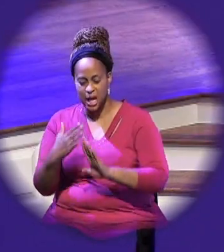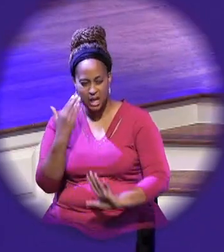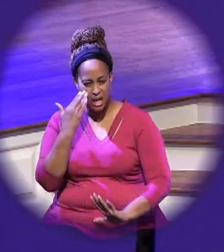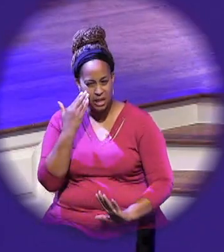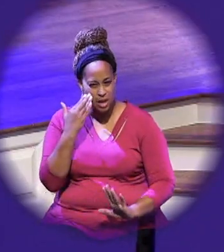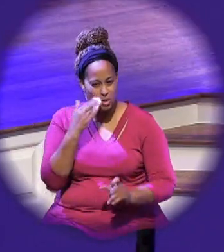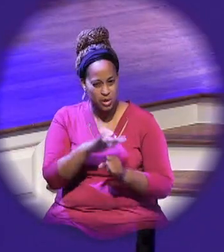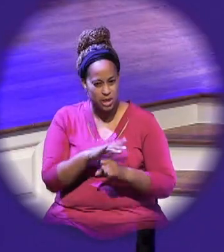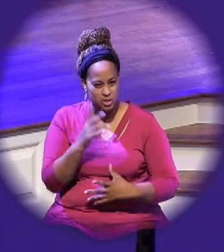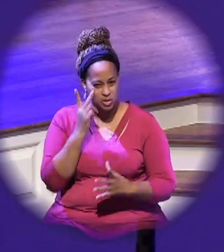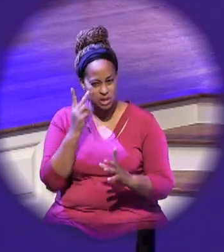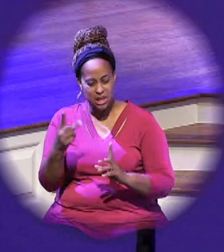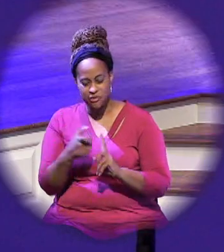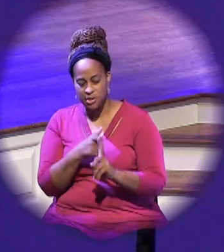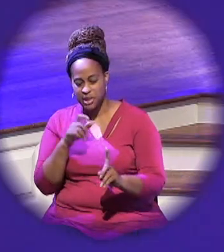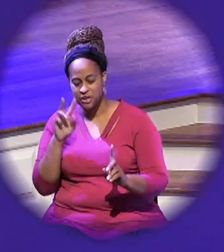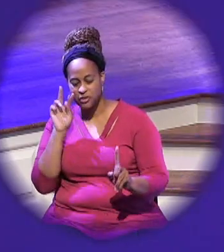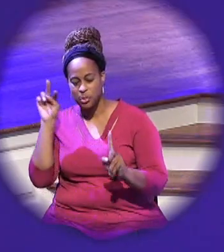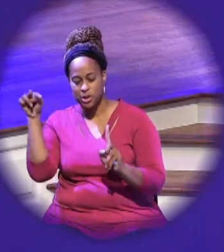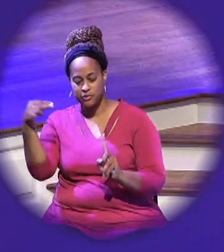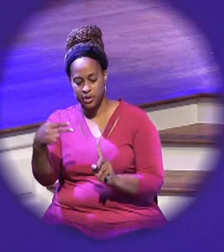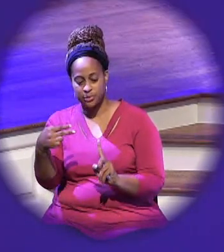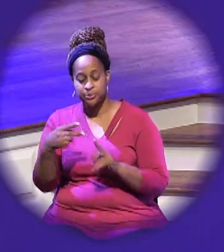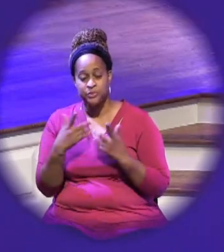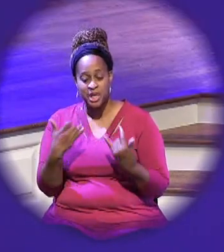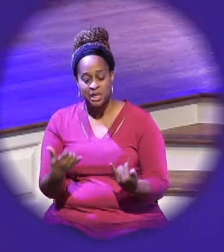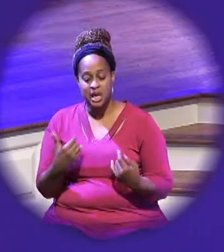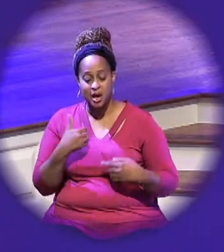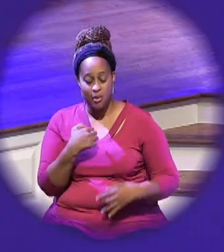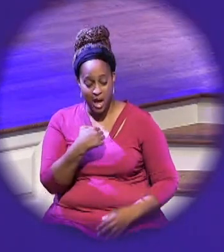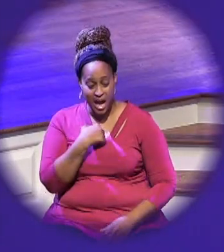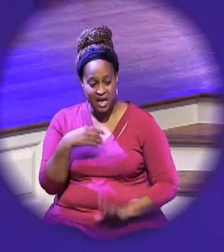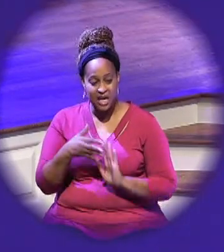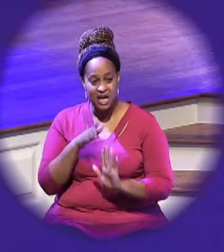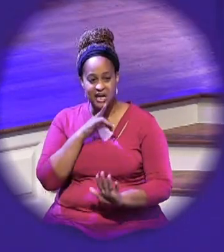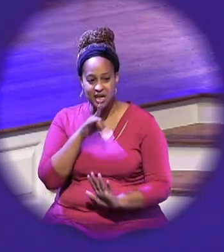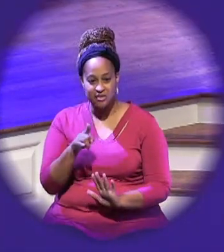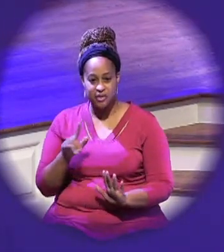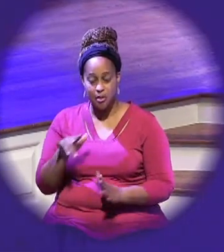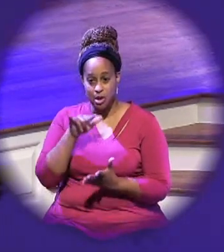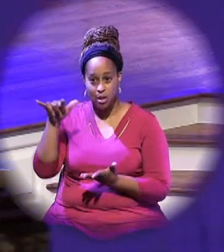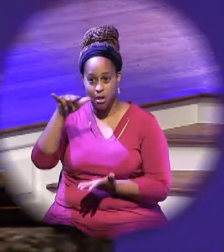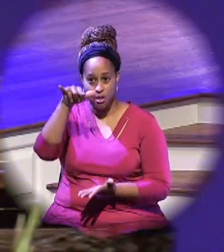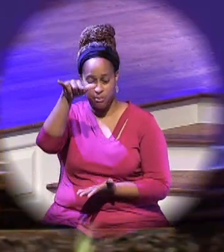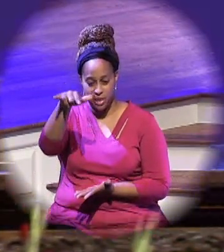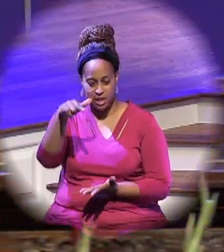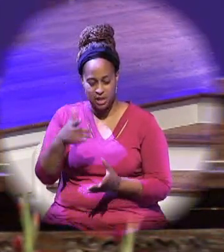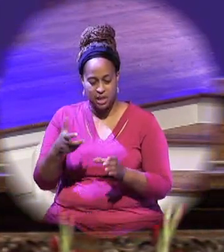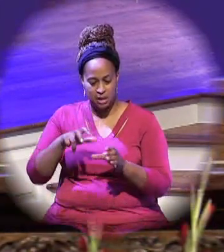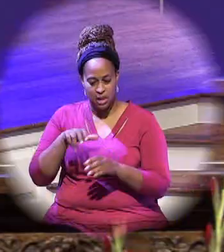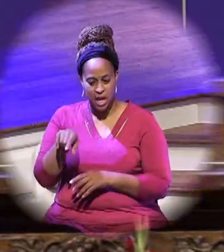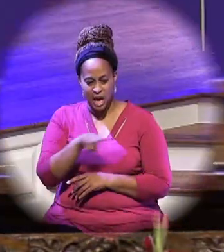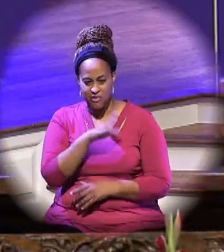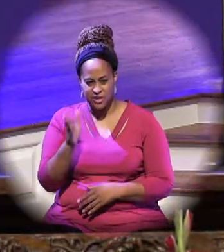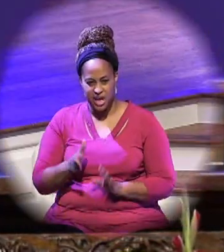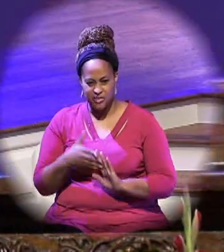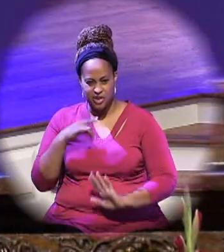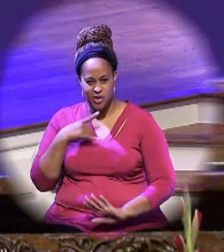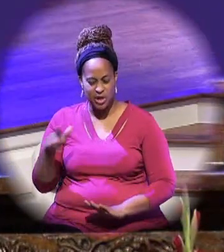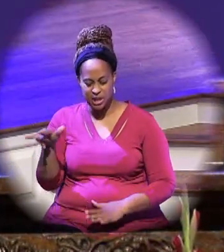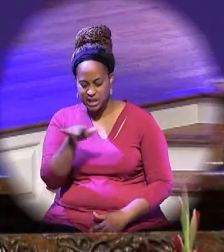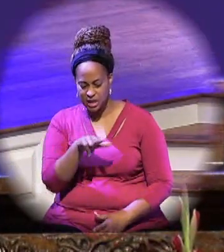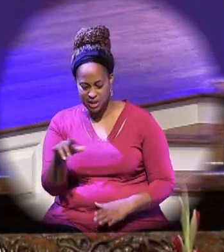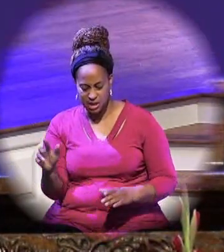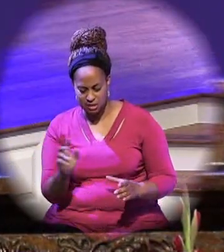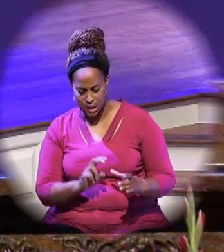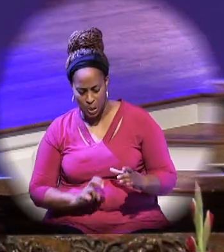it from a different point of view. Now, while I have gone up like that, I've never actually gone down